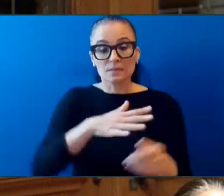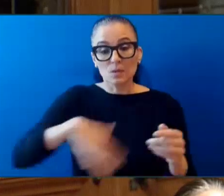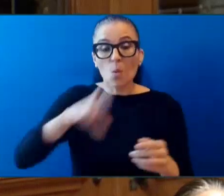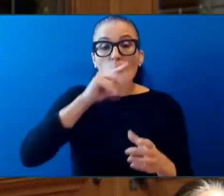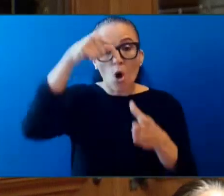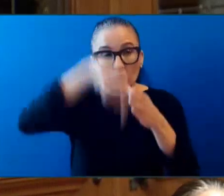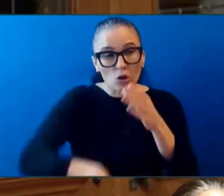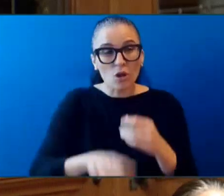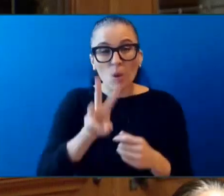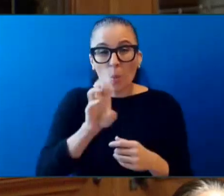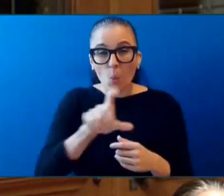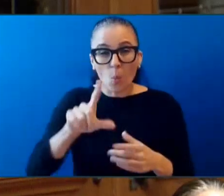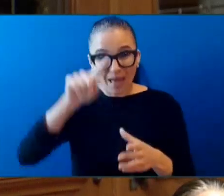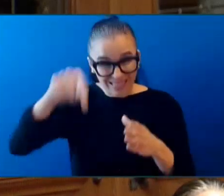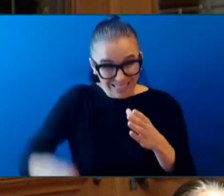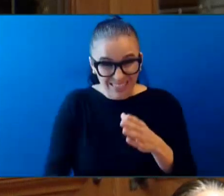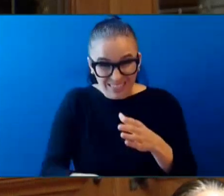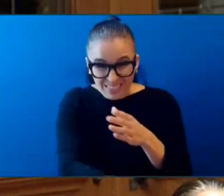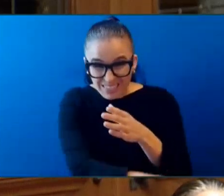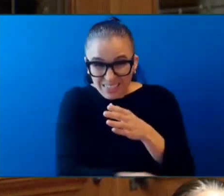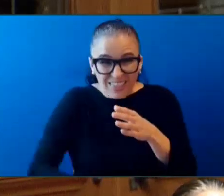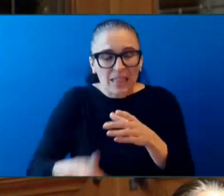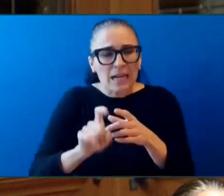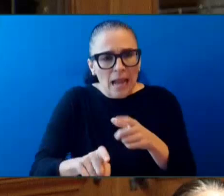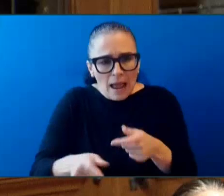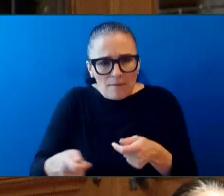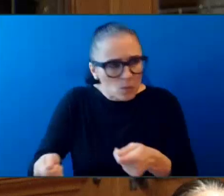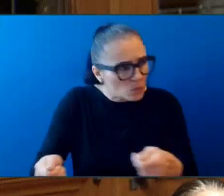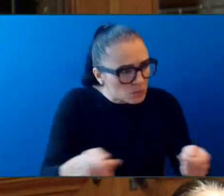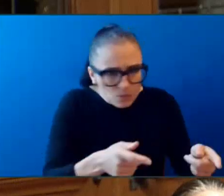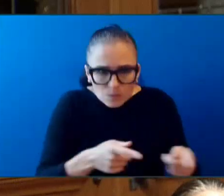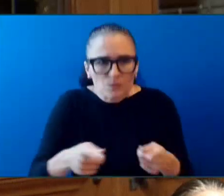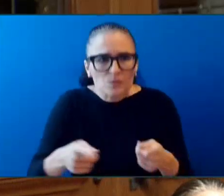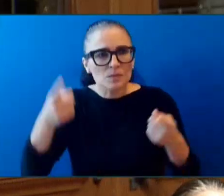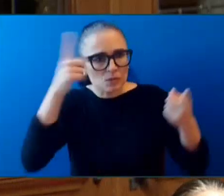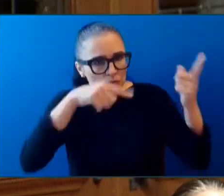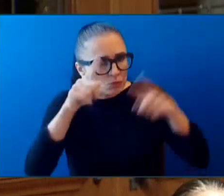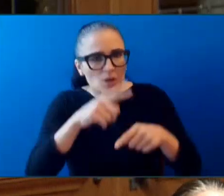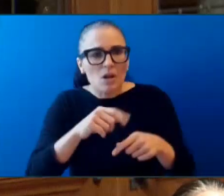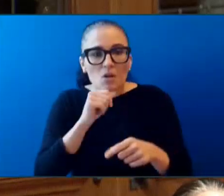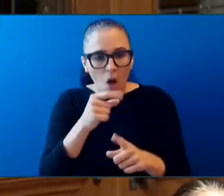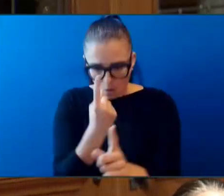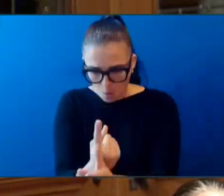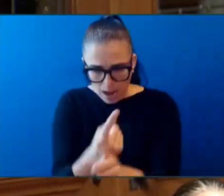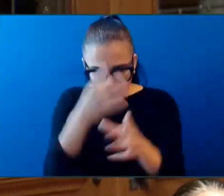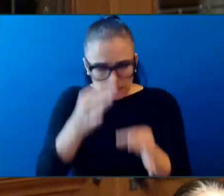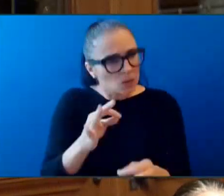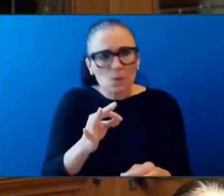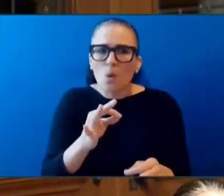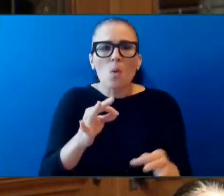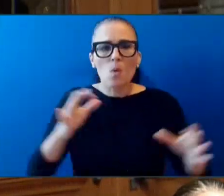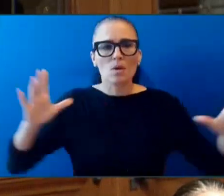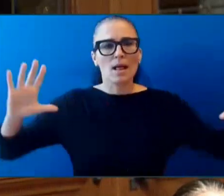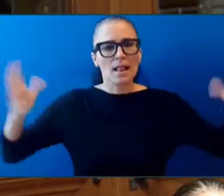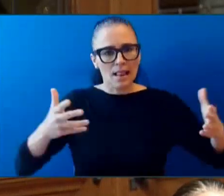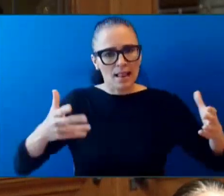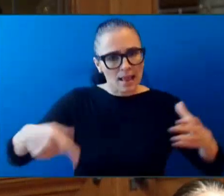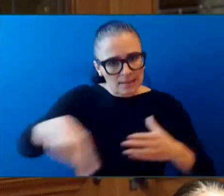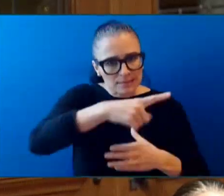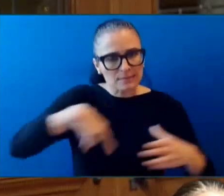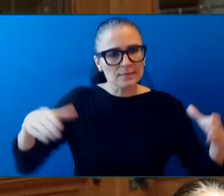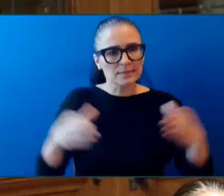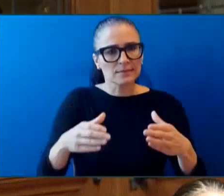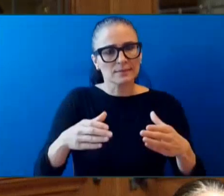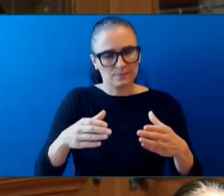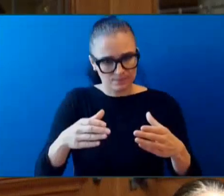proactive, positive, and constructive way. Of equal importance is addressing the groundwater licensing failures